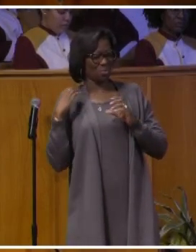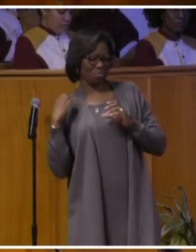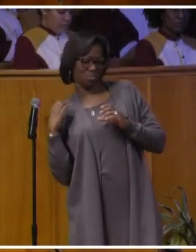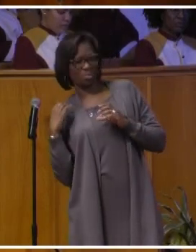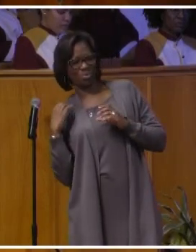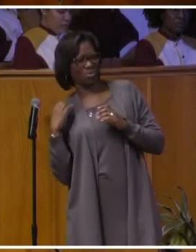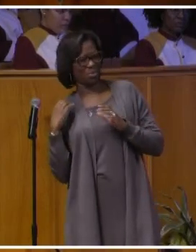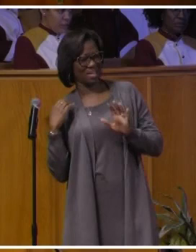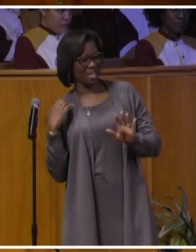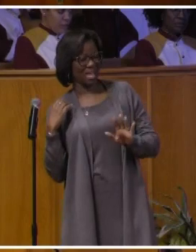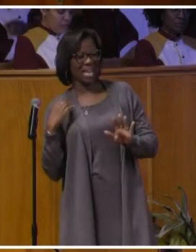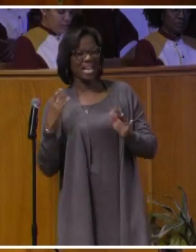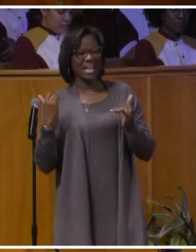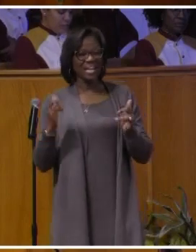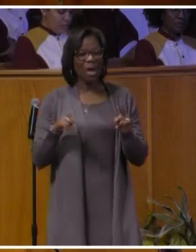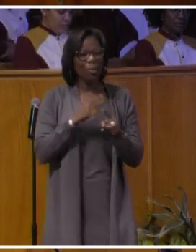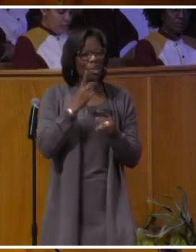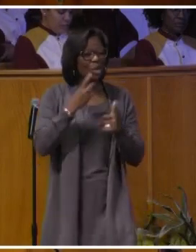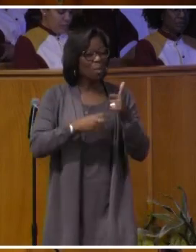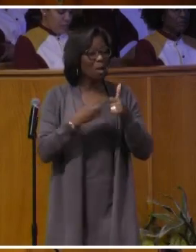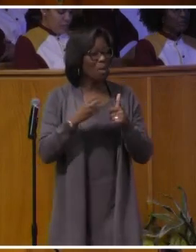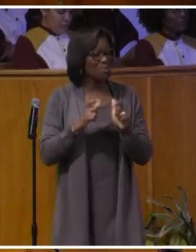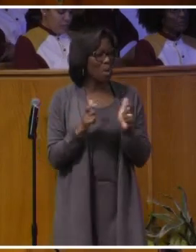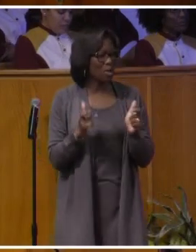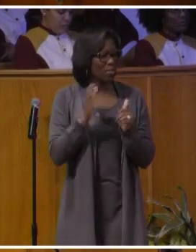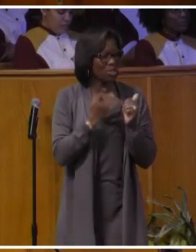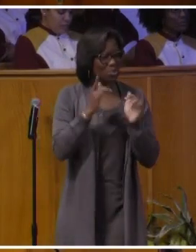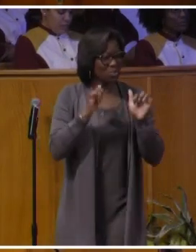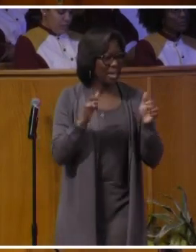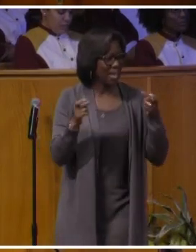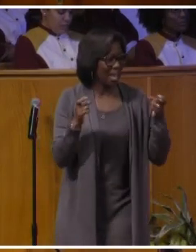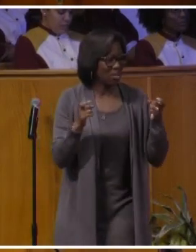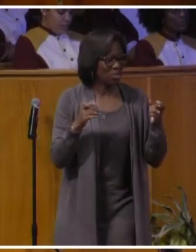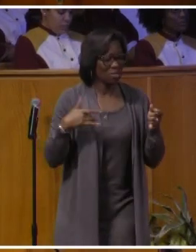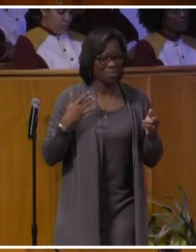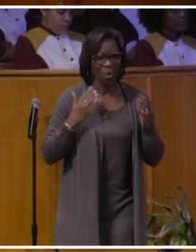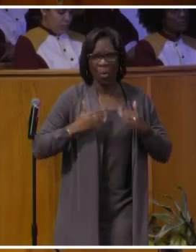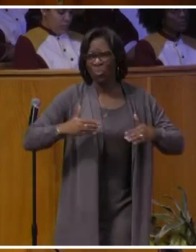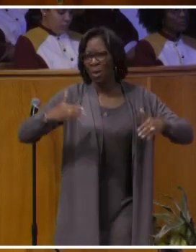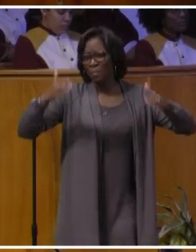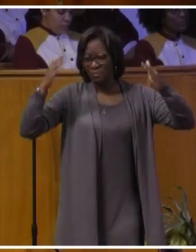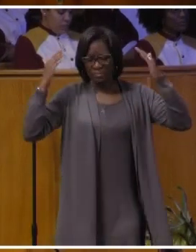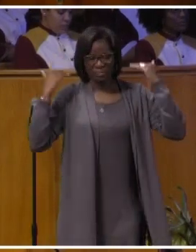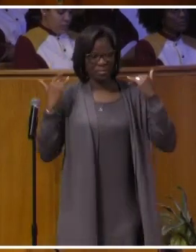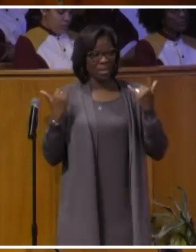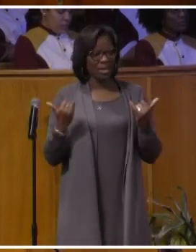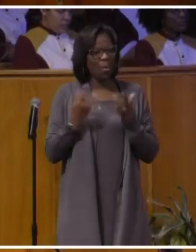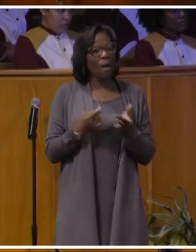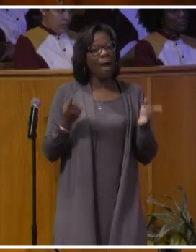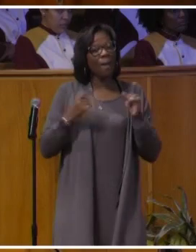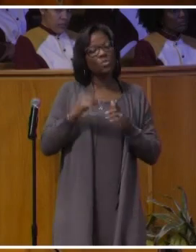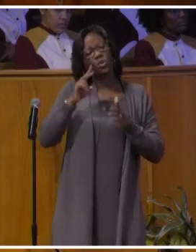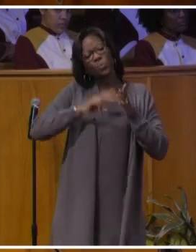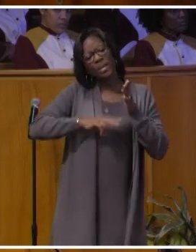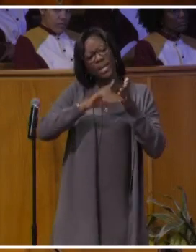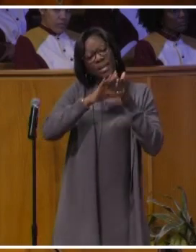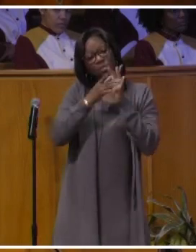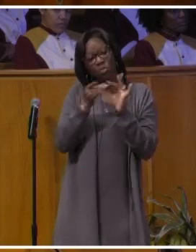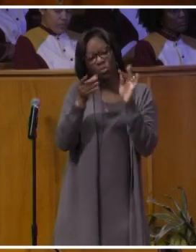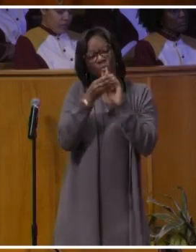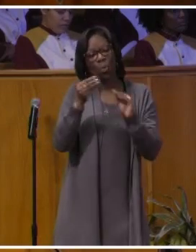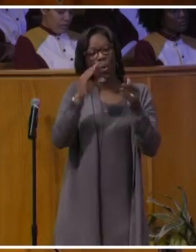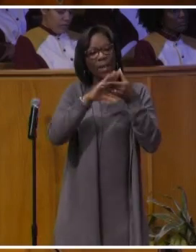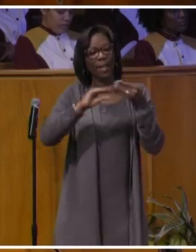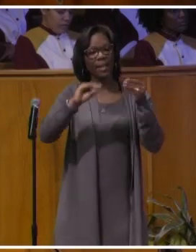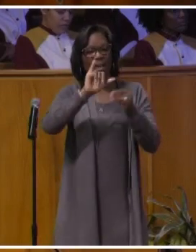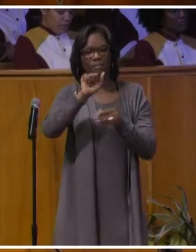When it gets to be too much. Well, watch what happens when you read the story of Job. You